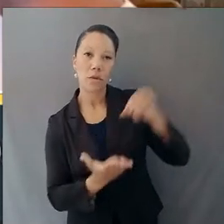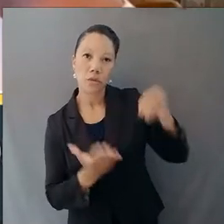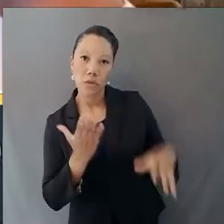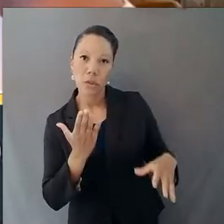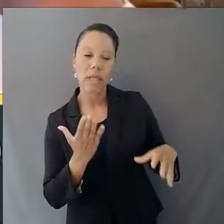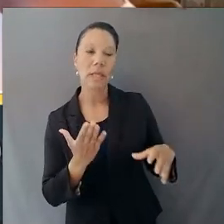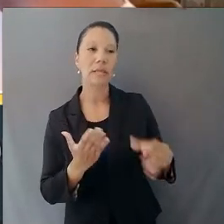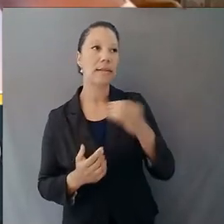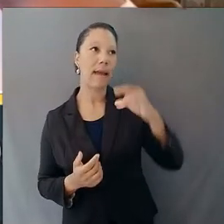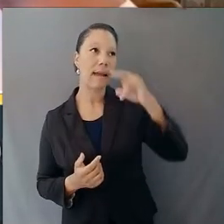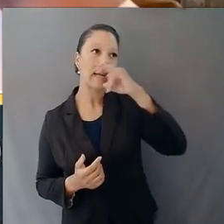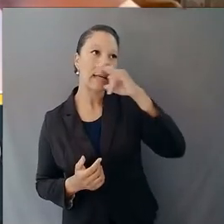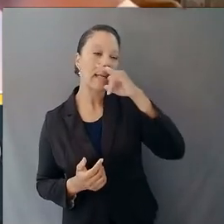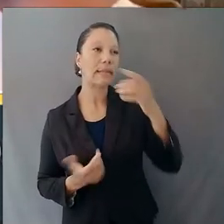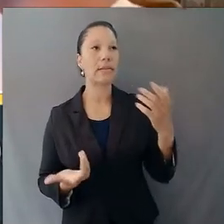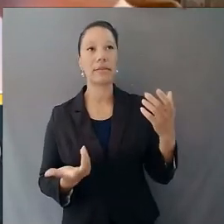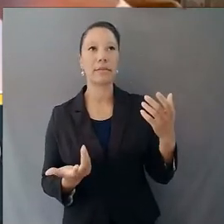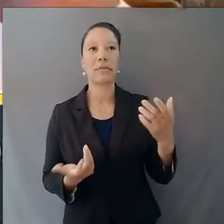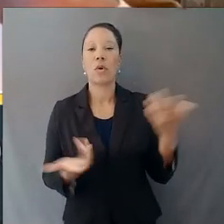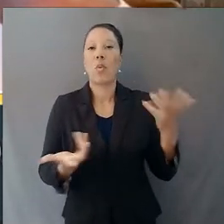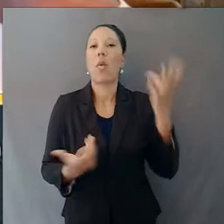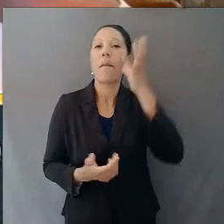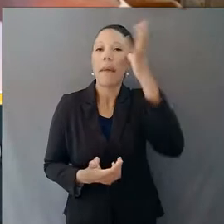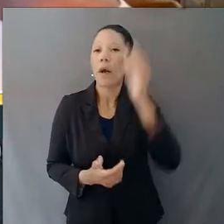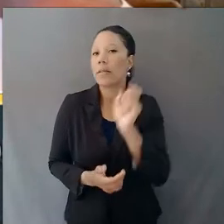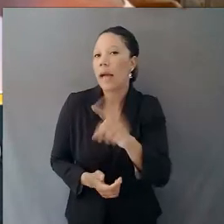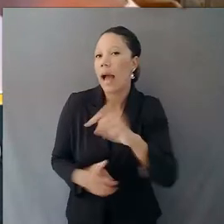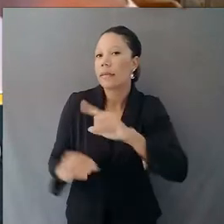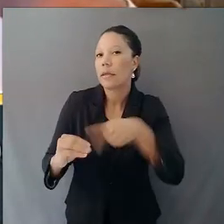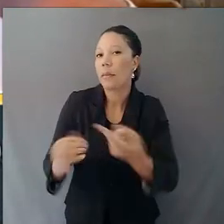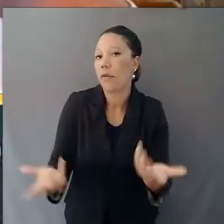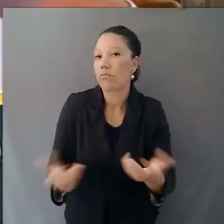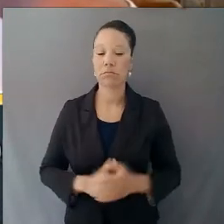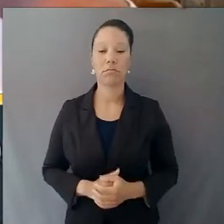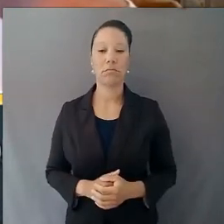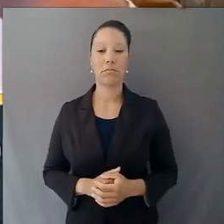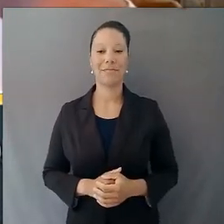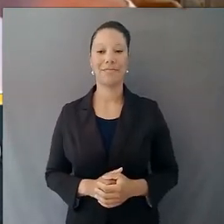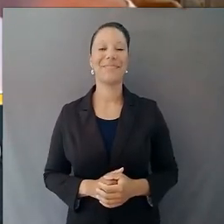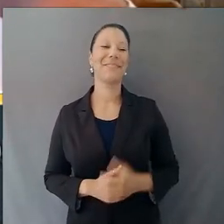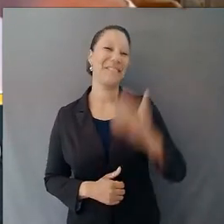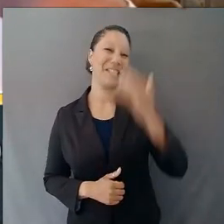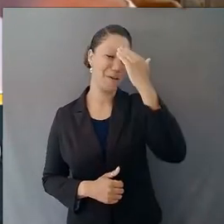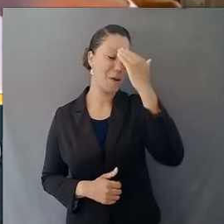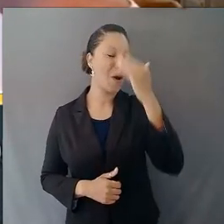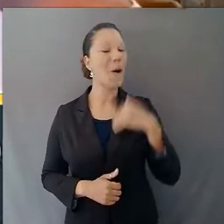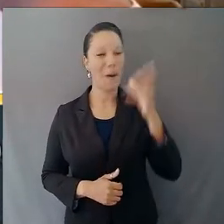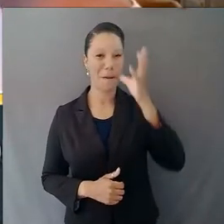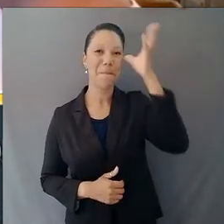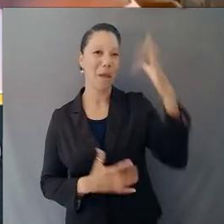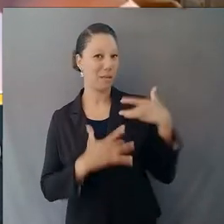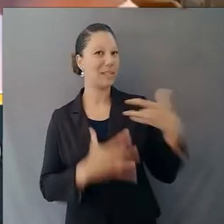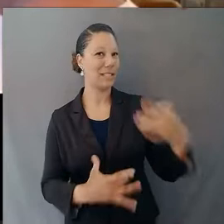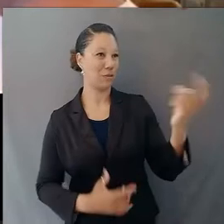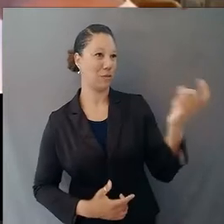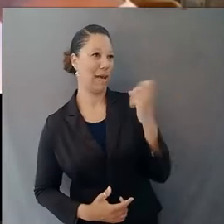our kids that, what are parents asking you about? You know, one of the most common questions I get, and I get